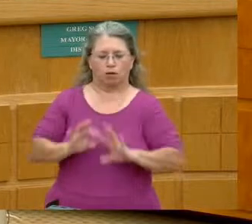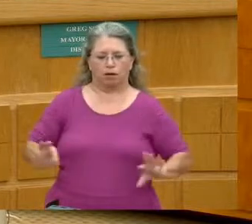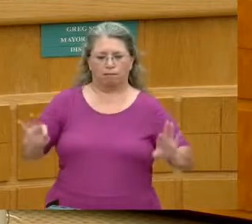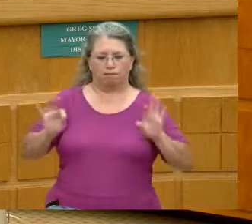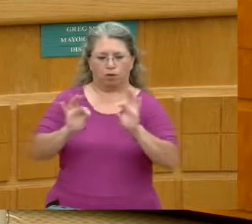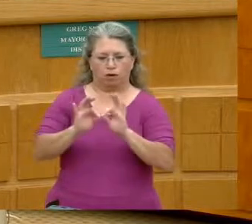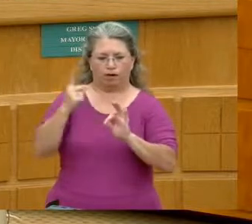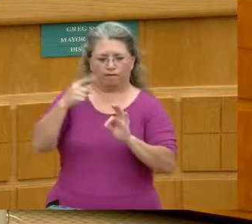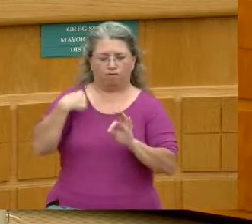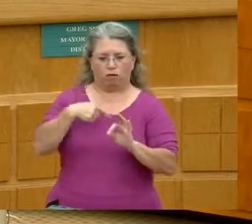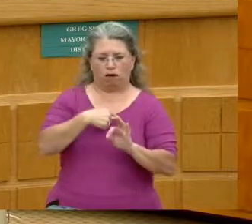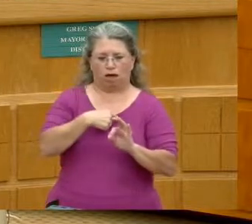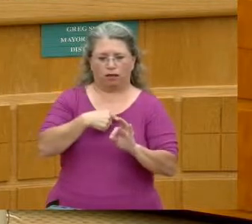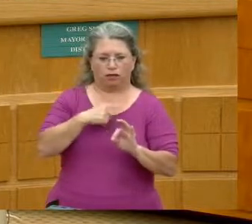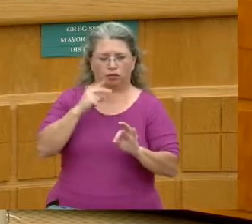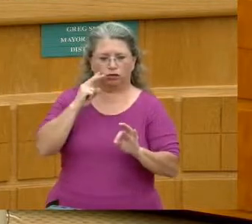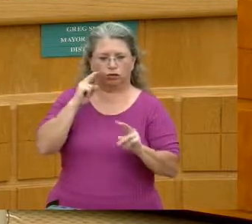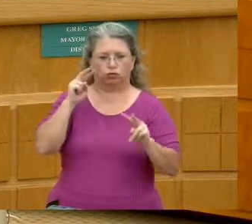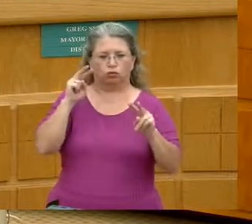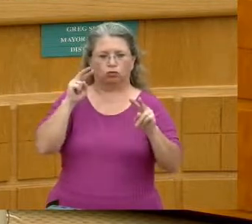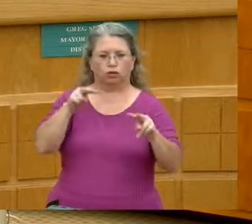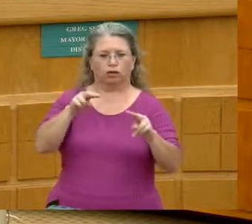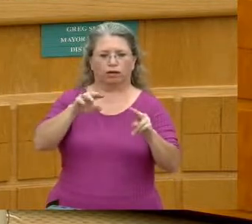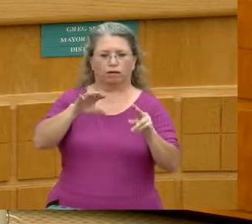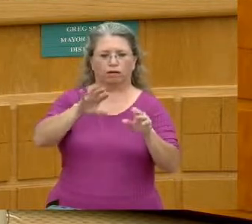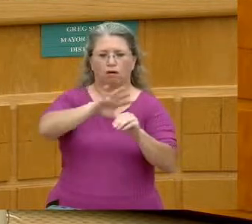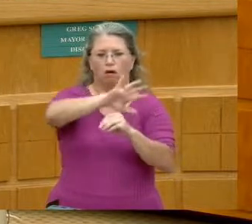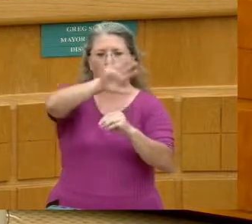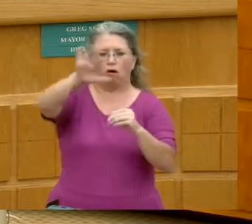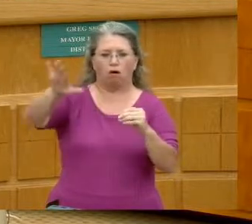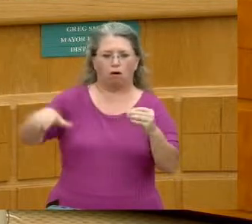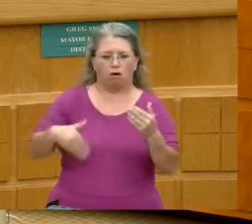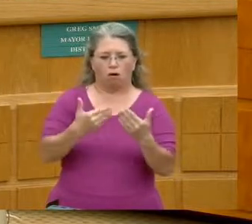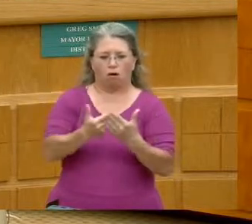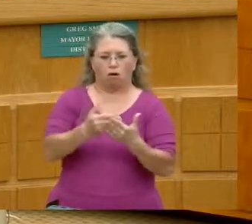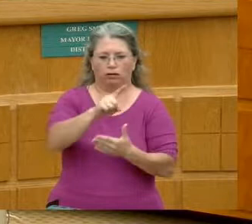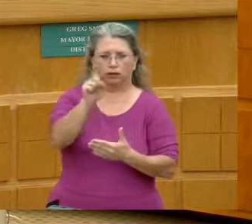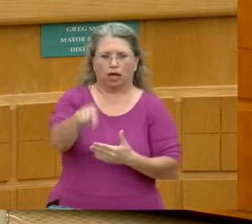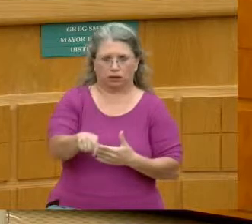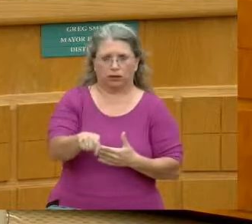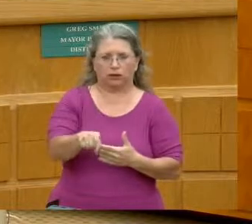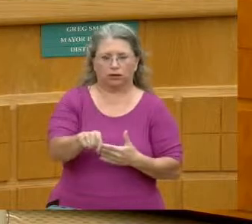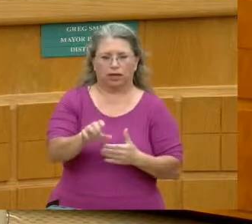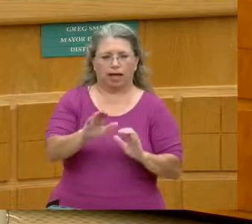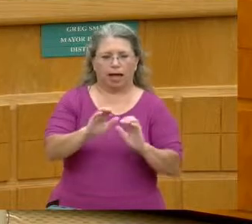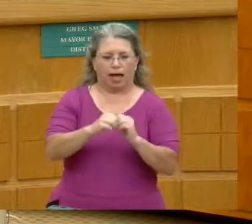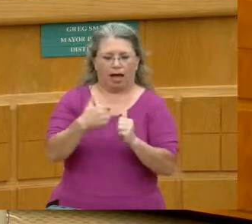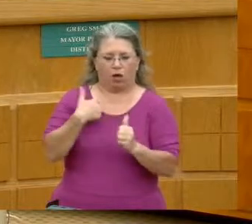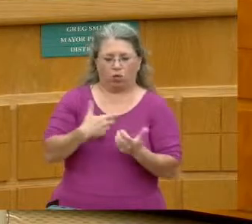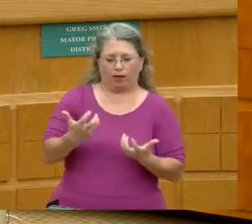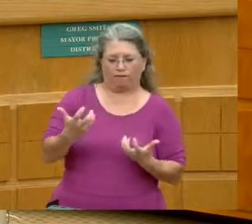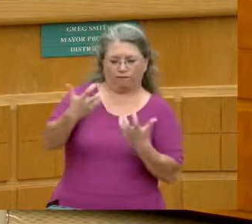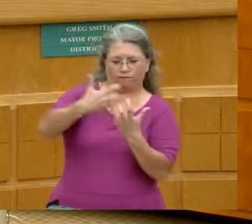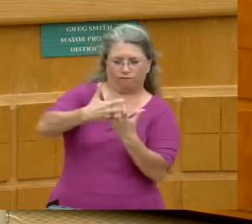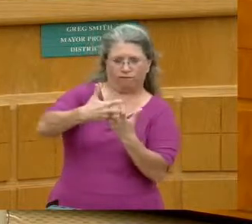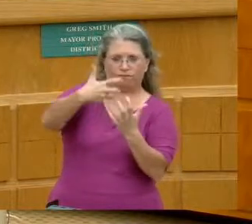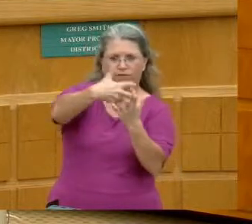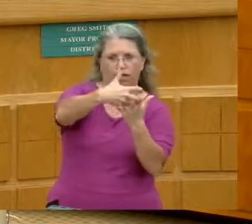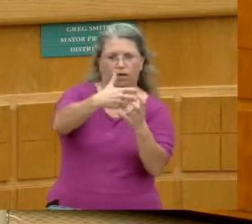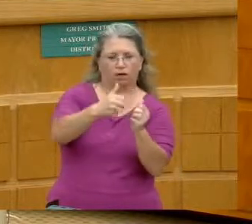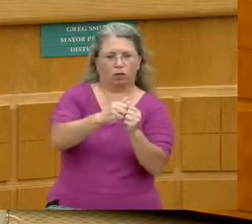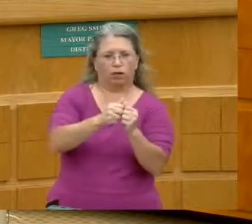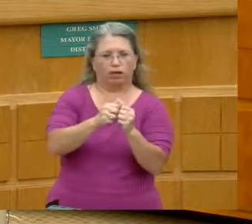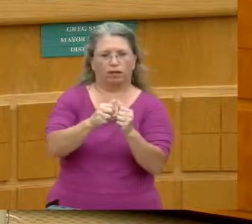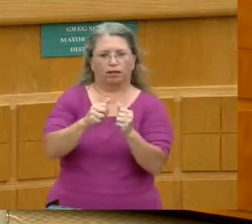to address broader Texas trends and how the coastal bend fits within those broader trends, and to help us better understand what's